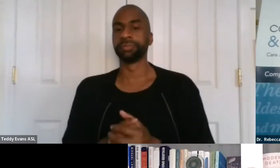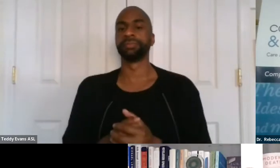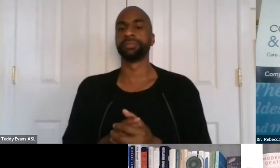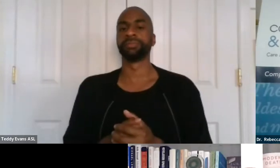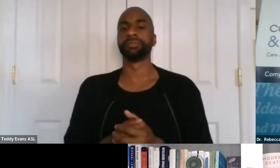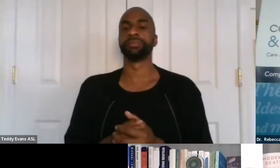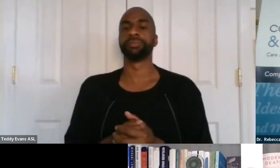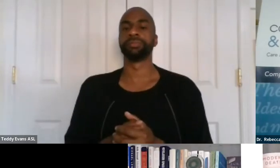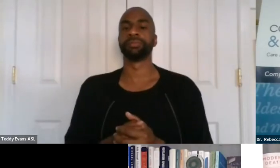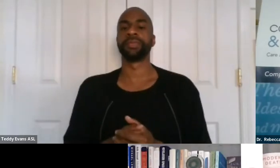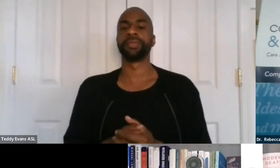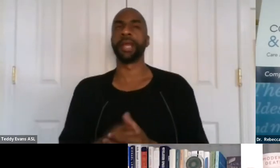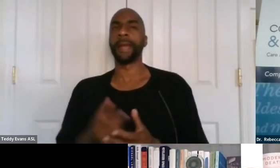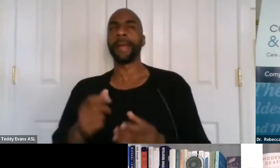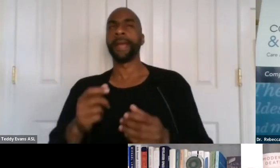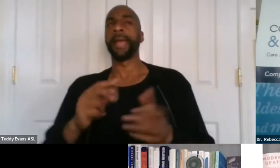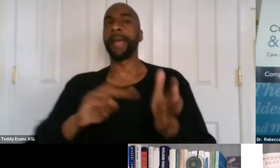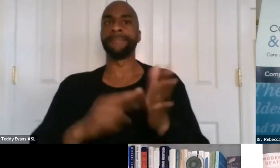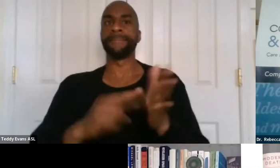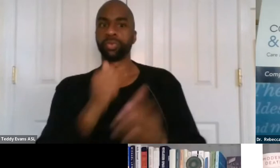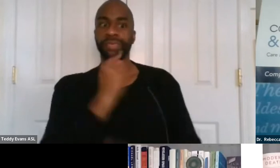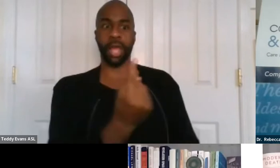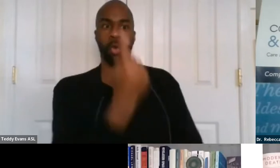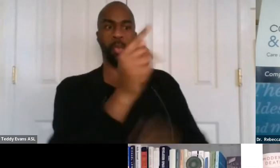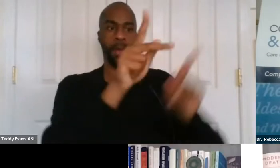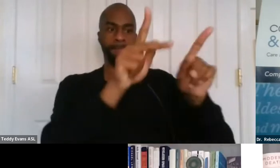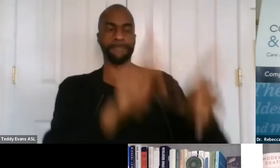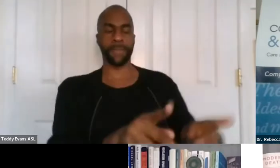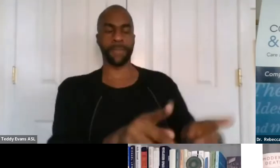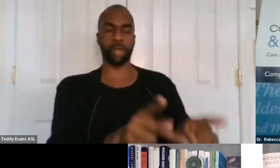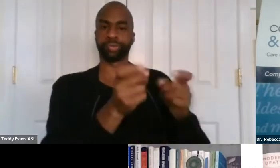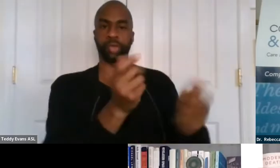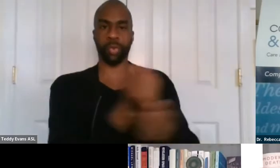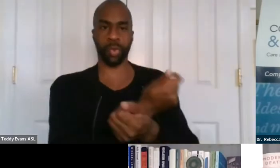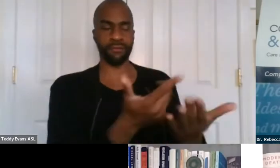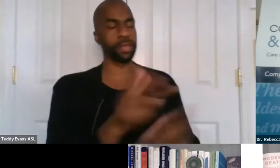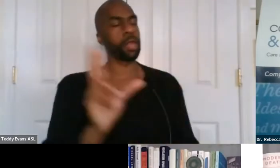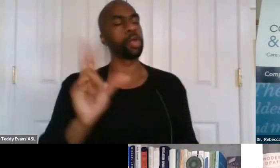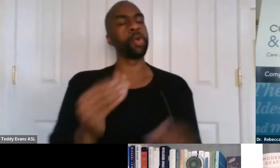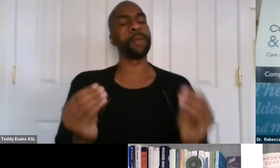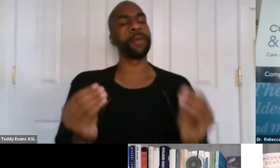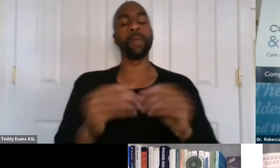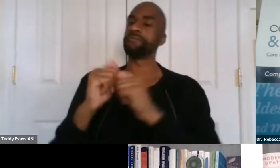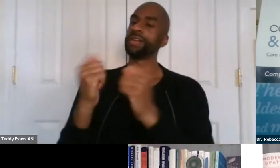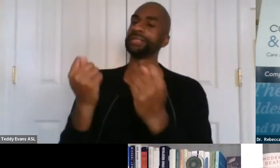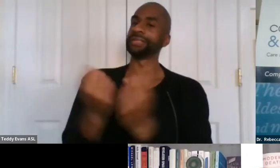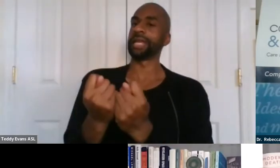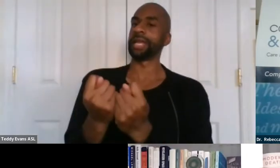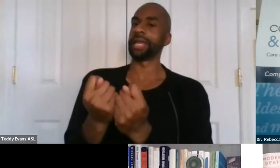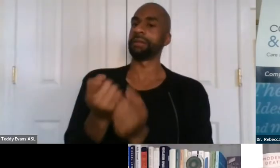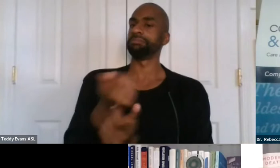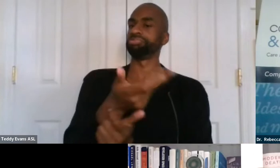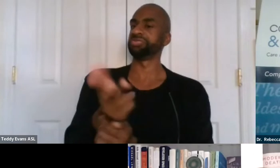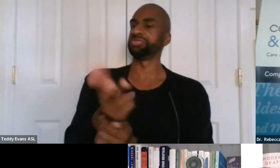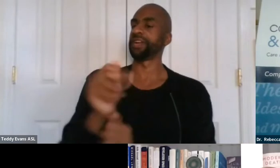but really by a team that evaluates the patient, figures out why they're in pain, and then is able to offer a host of different therapies that